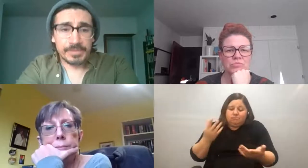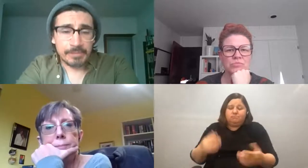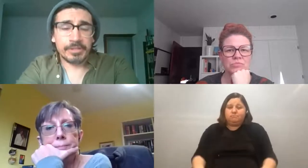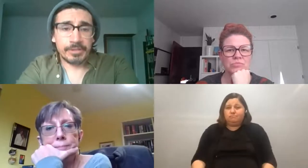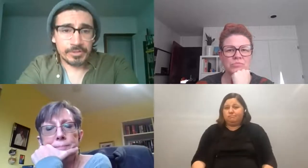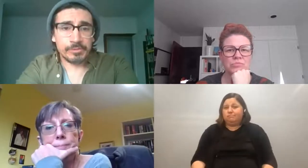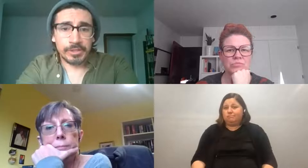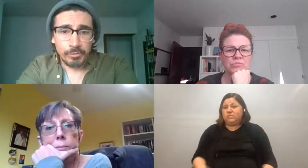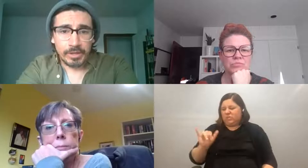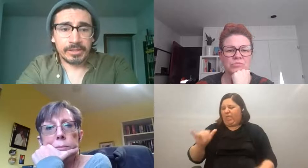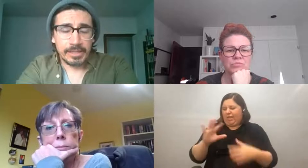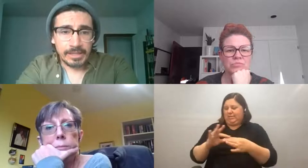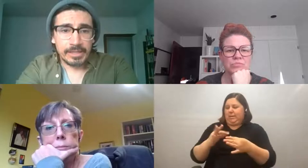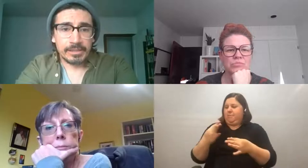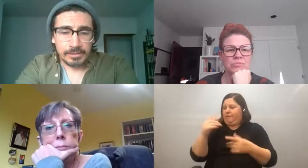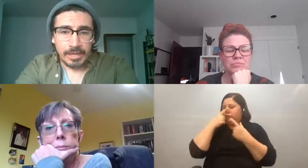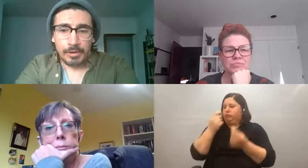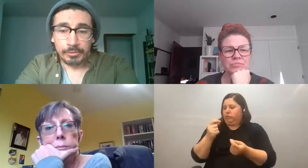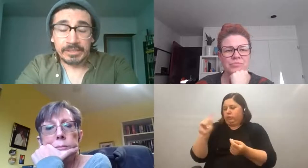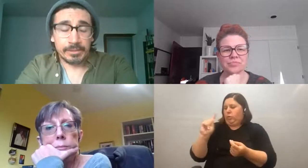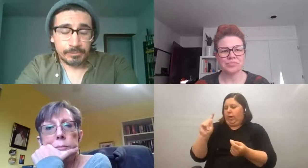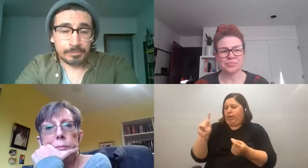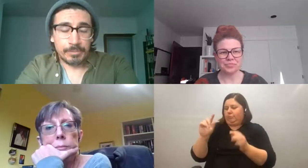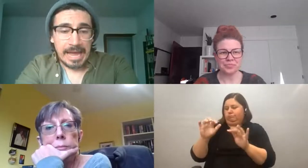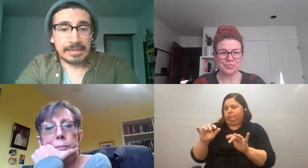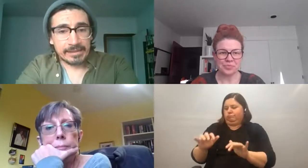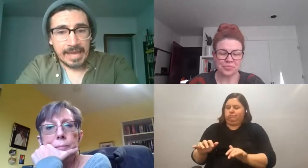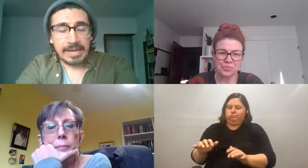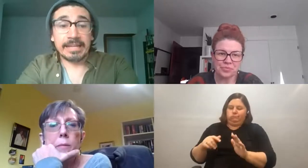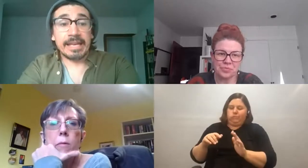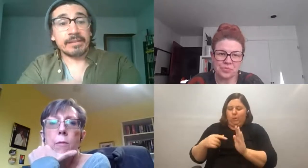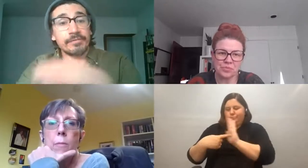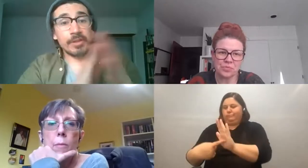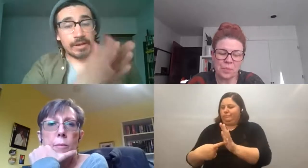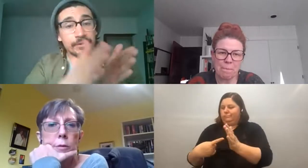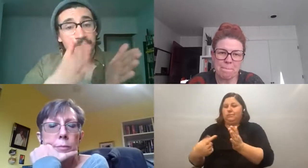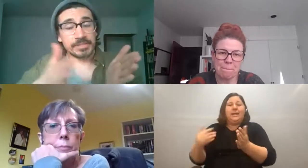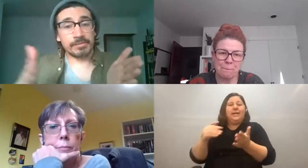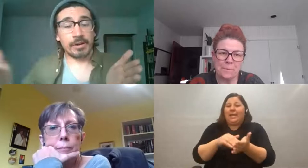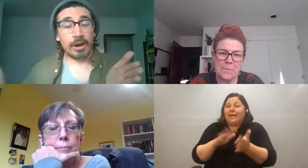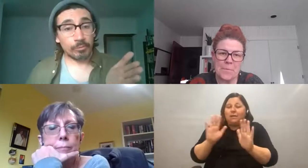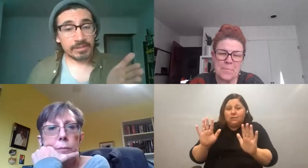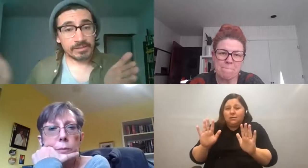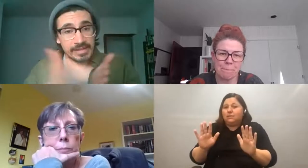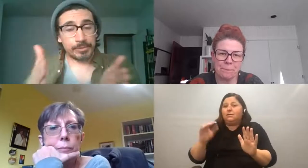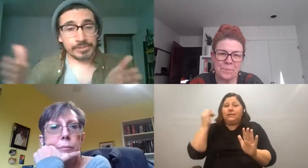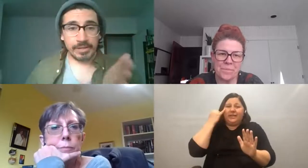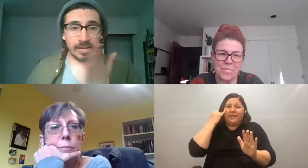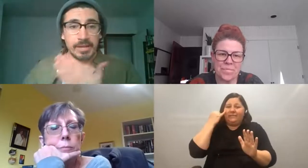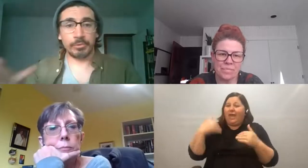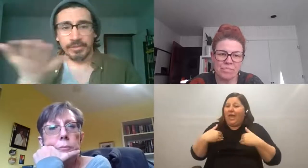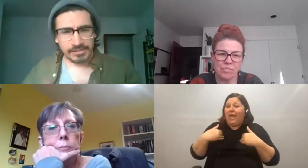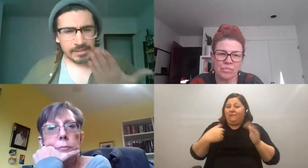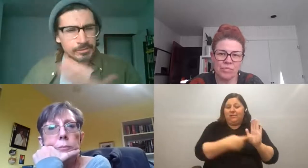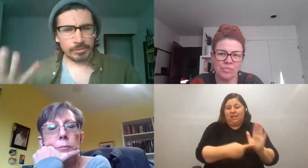statement of interest is where you want to uh really highlight that and again if the if there's specific artwork samples that